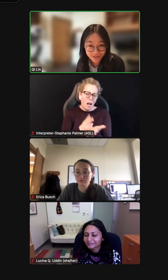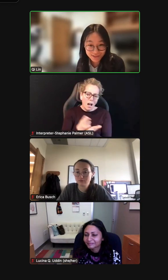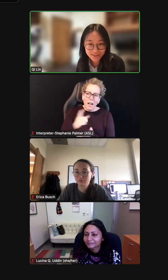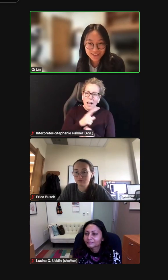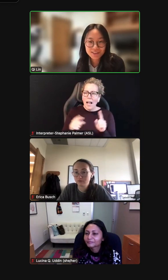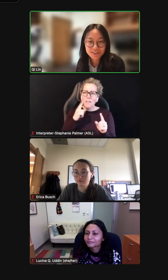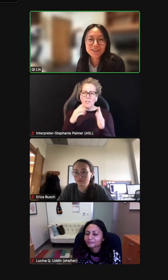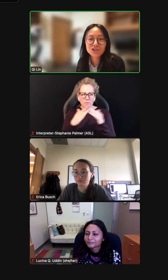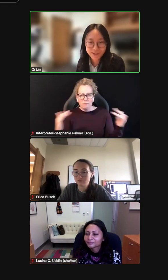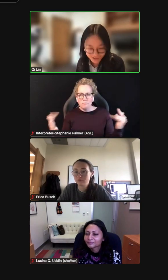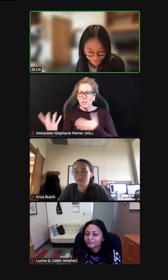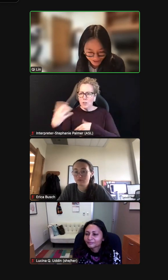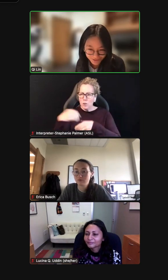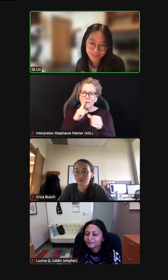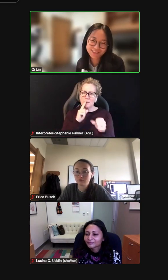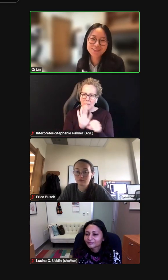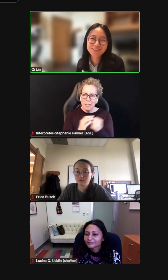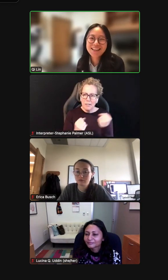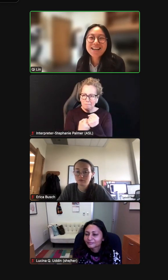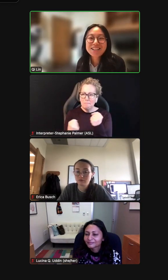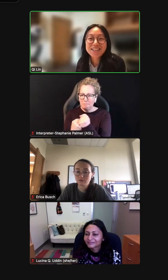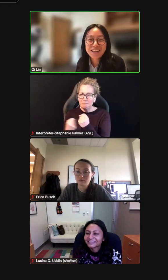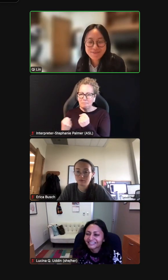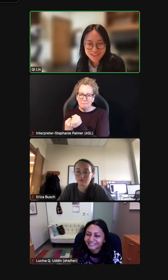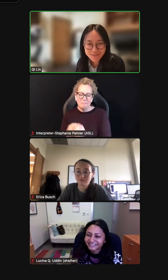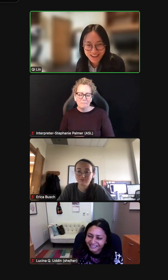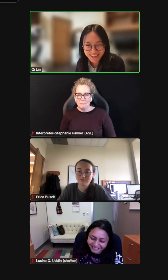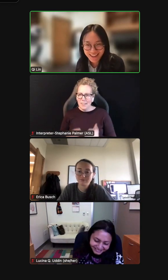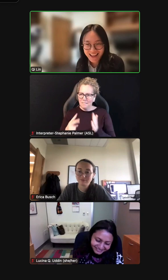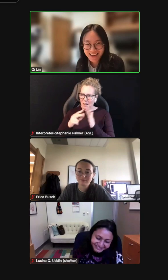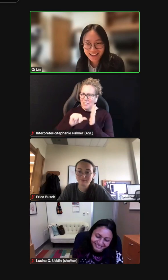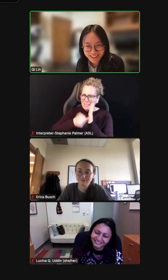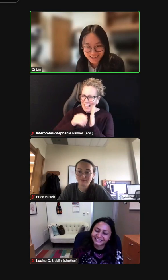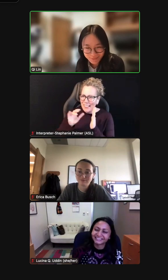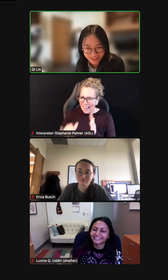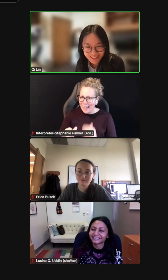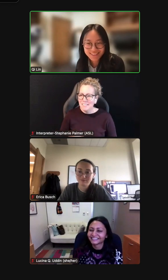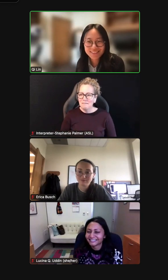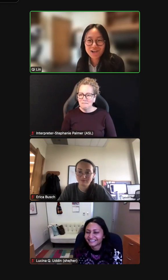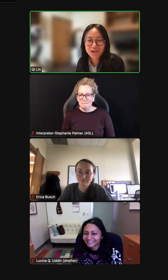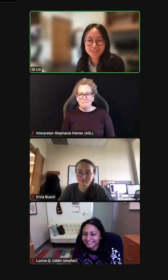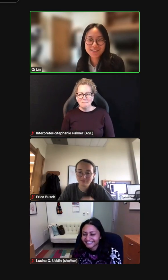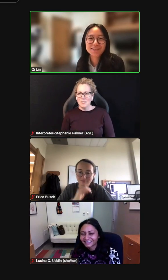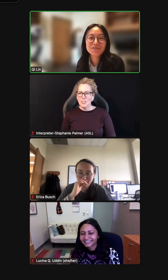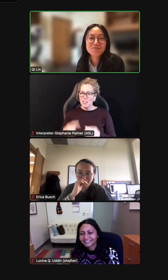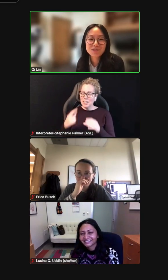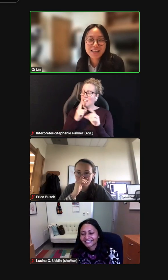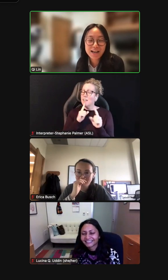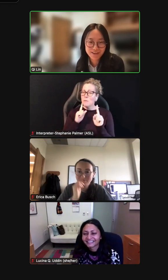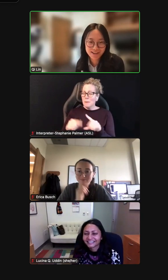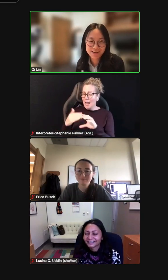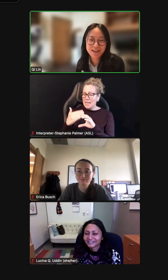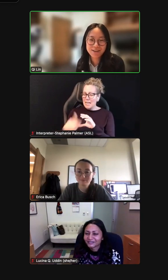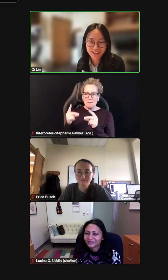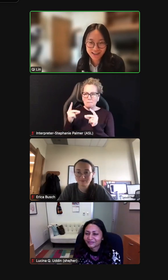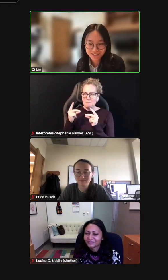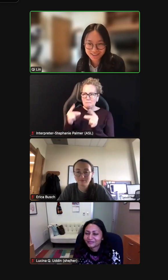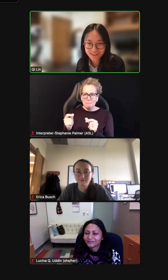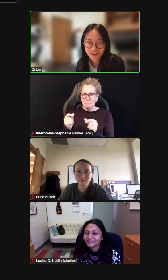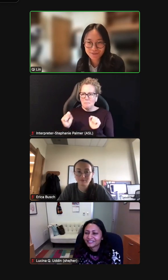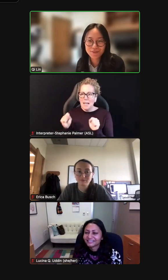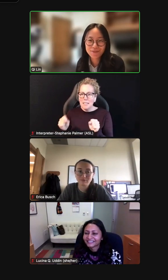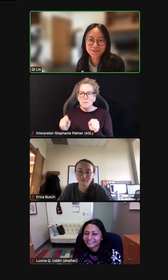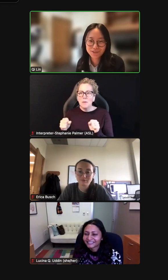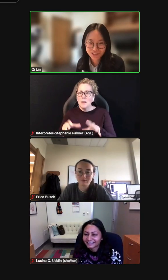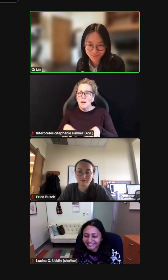inclusivity efforts, 2 exclamation marks. She emails back at lightning speed, hosts the most epic lab happy